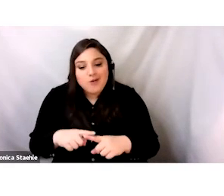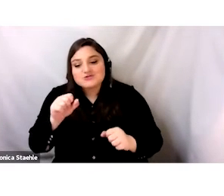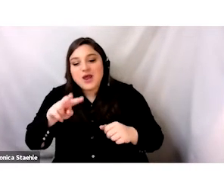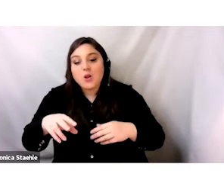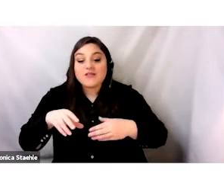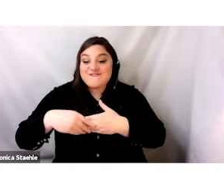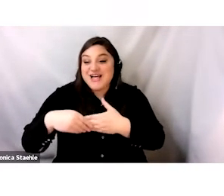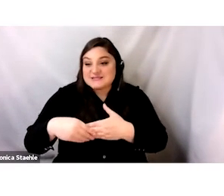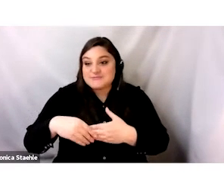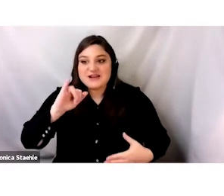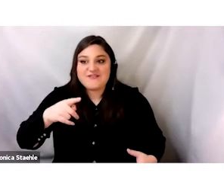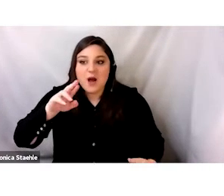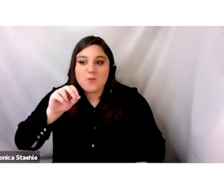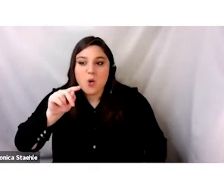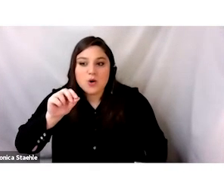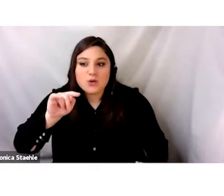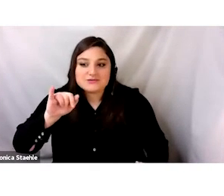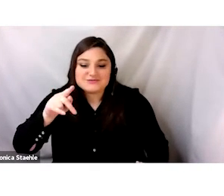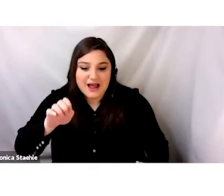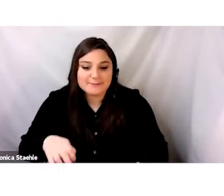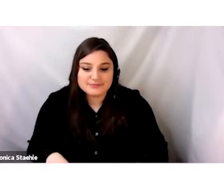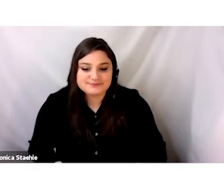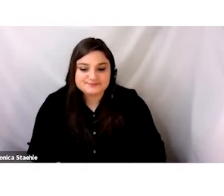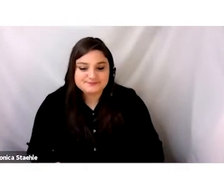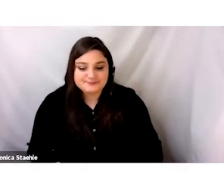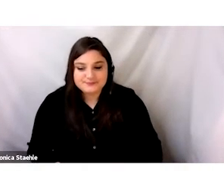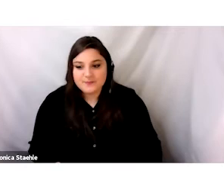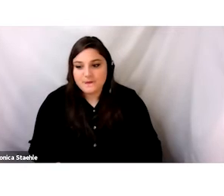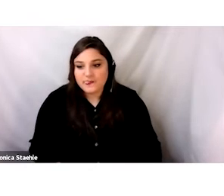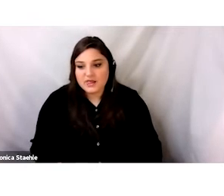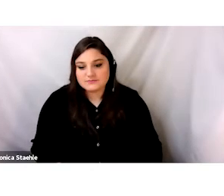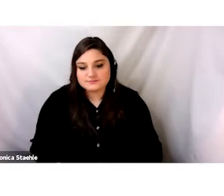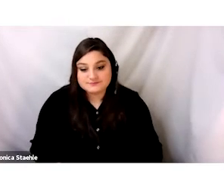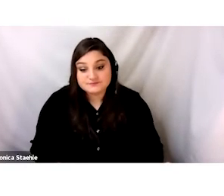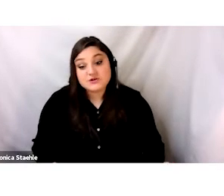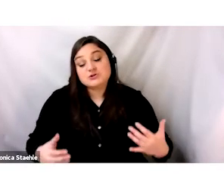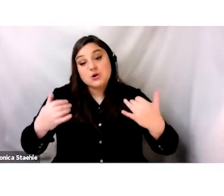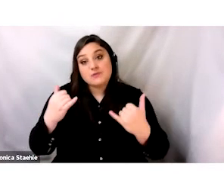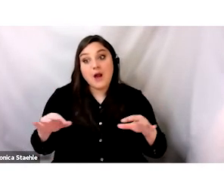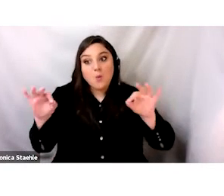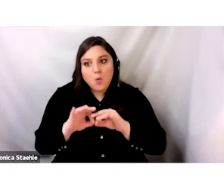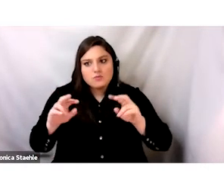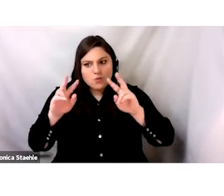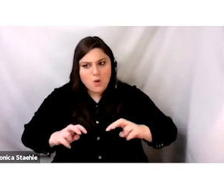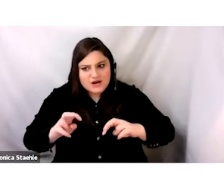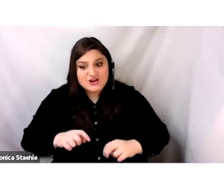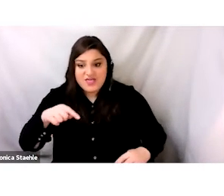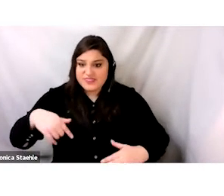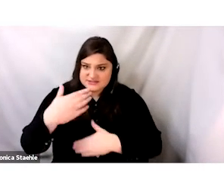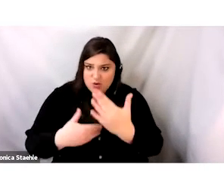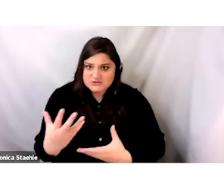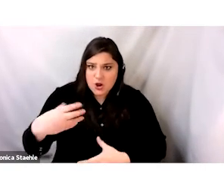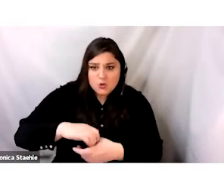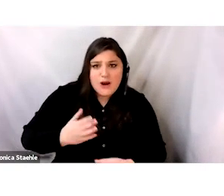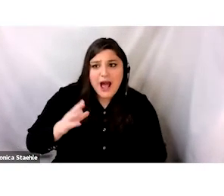of that low to high, okay? So questions to consider: does our prototyping process include diverse stakeholders? If not, why